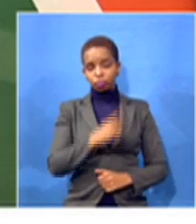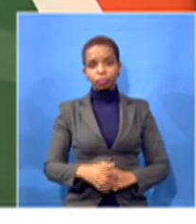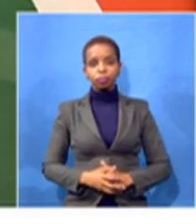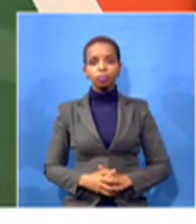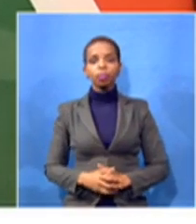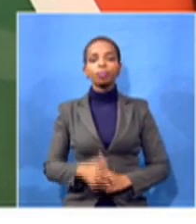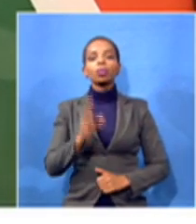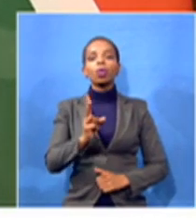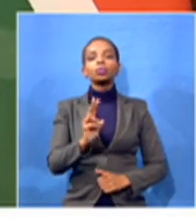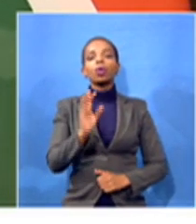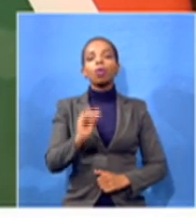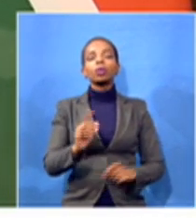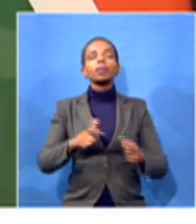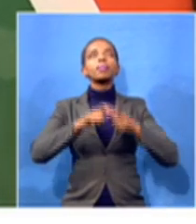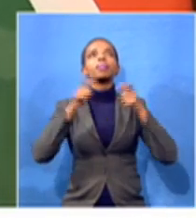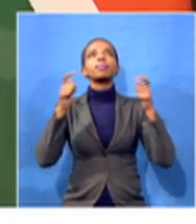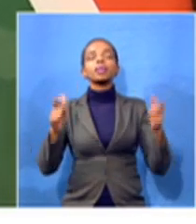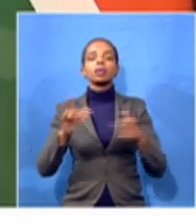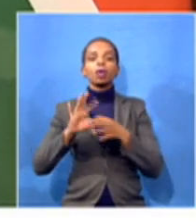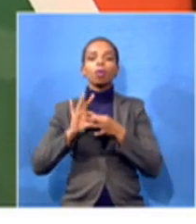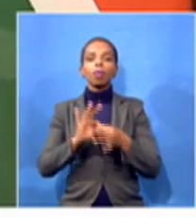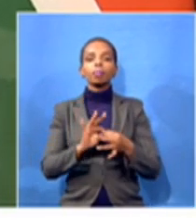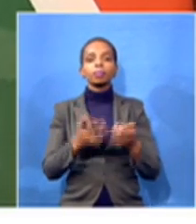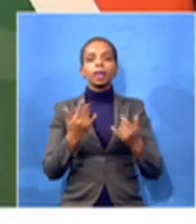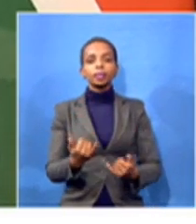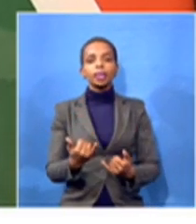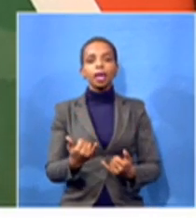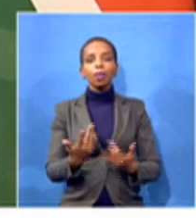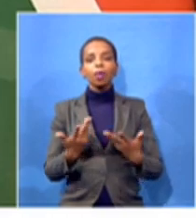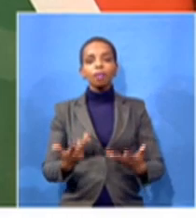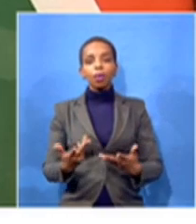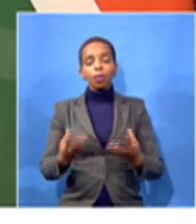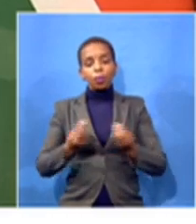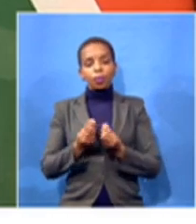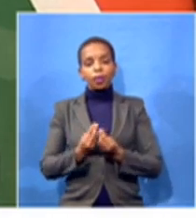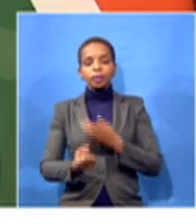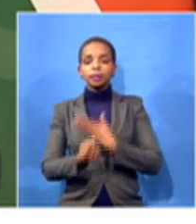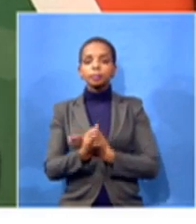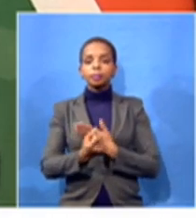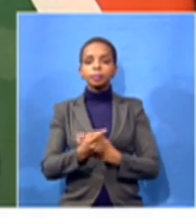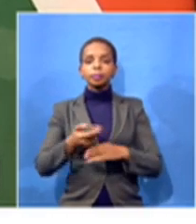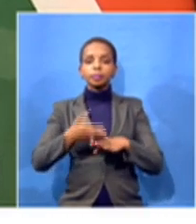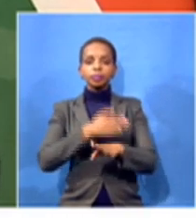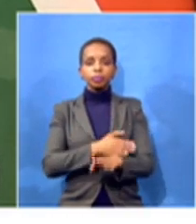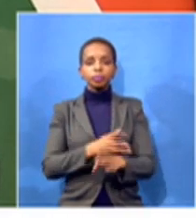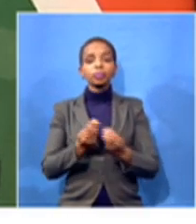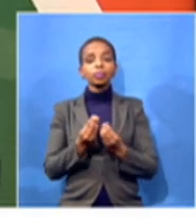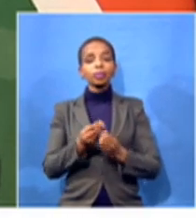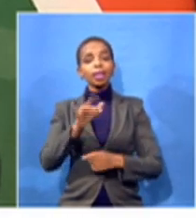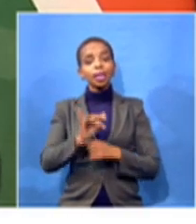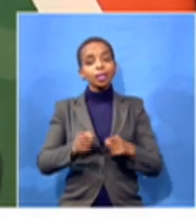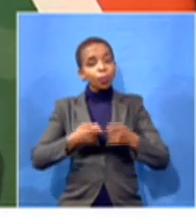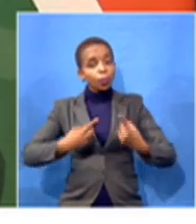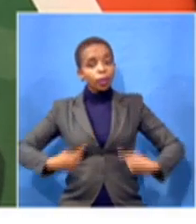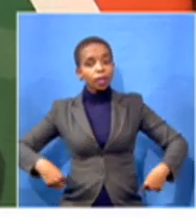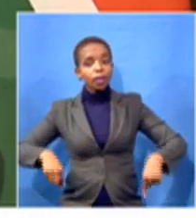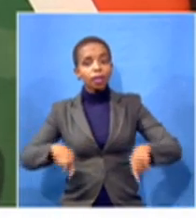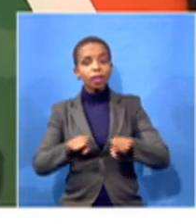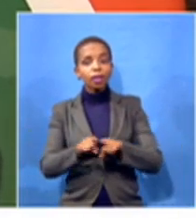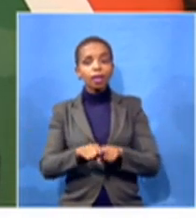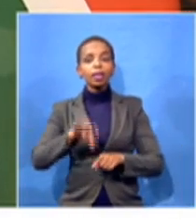commitment to embark on the reforms that we as South Africa have been